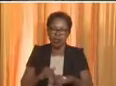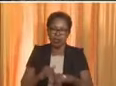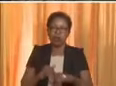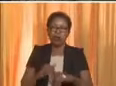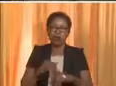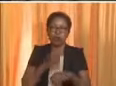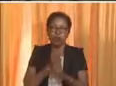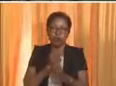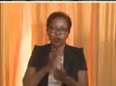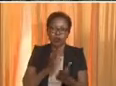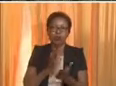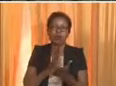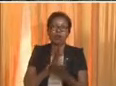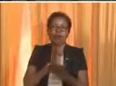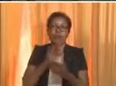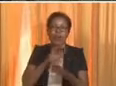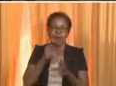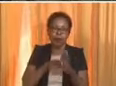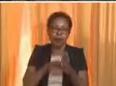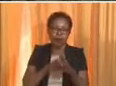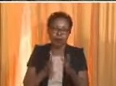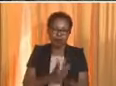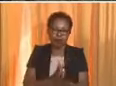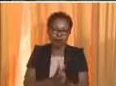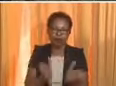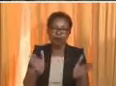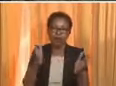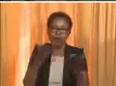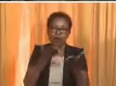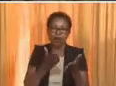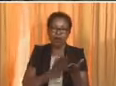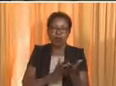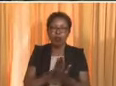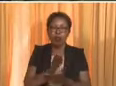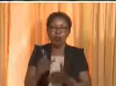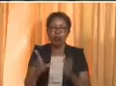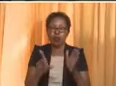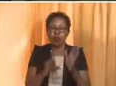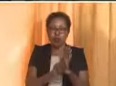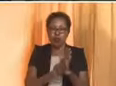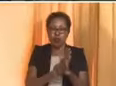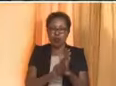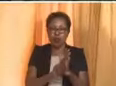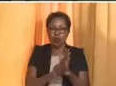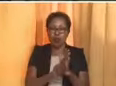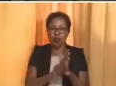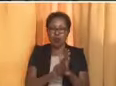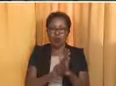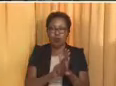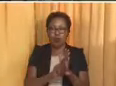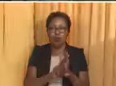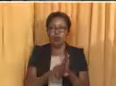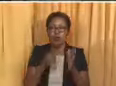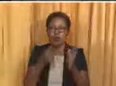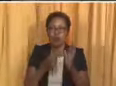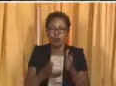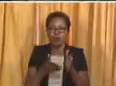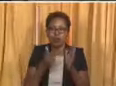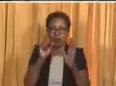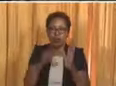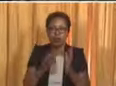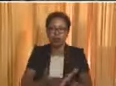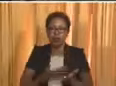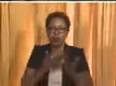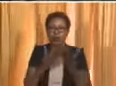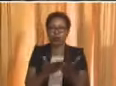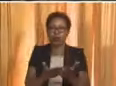public participation. I recommend it does so through a statutory enabling framework. Such legislation should provide precision and clarity on